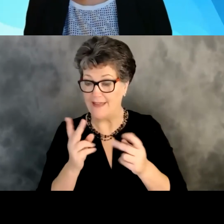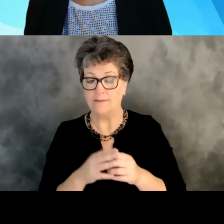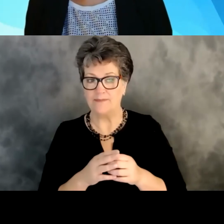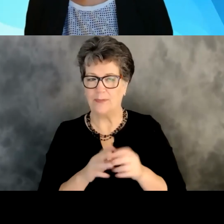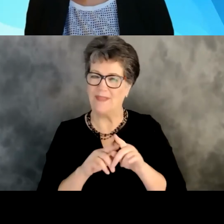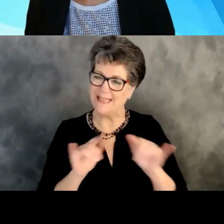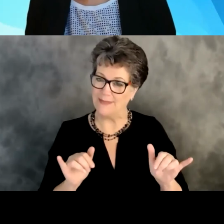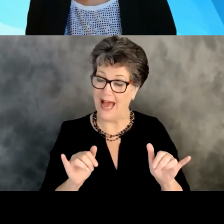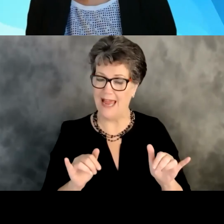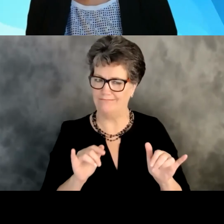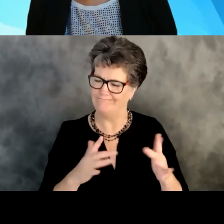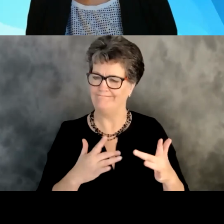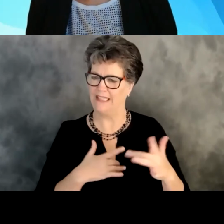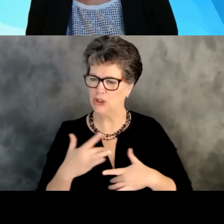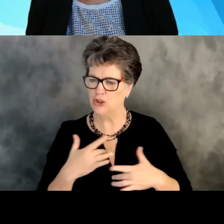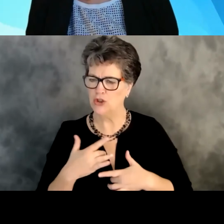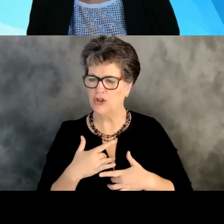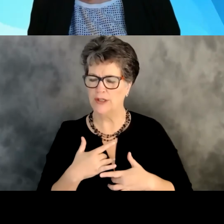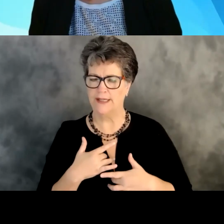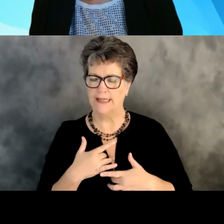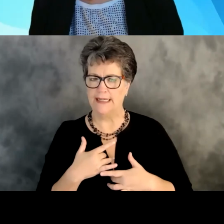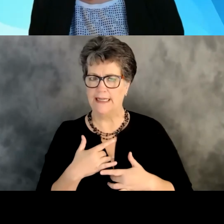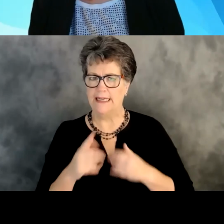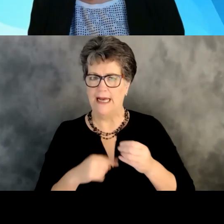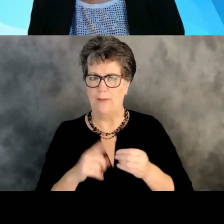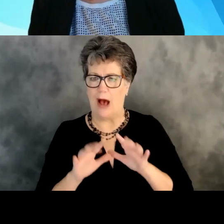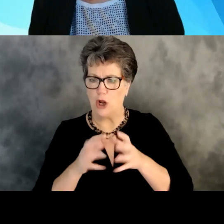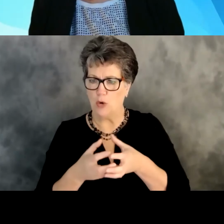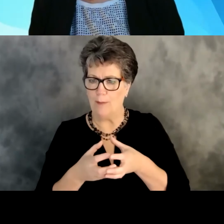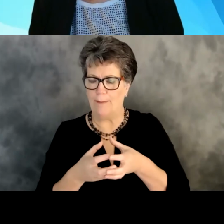same time, I'm very concerned about a group of